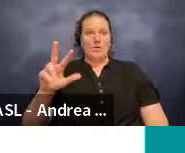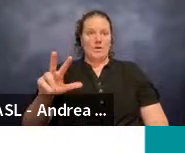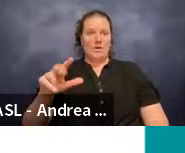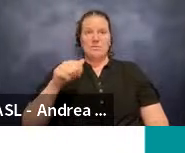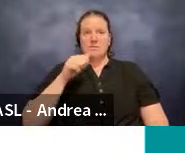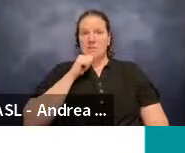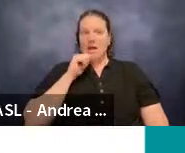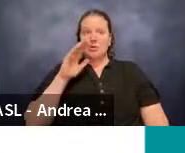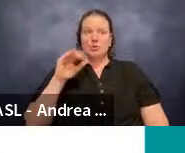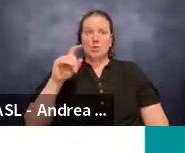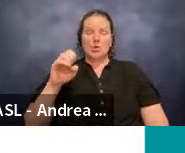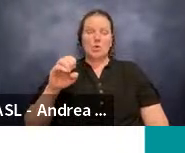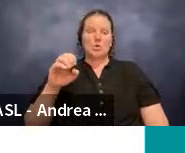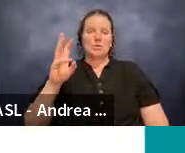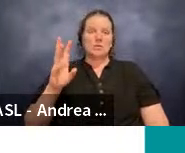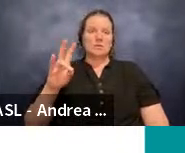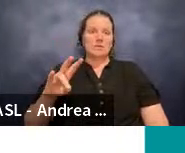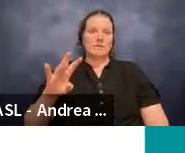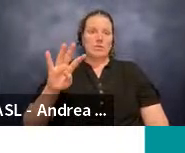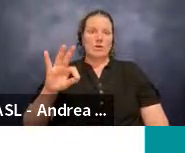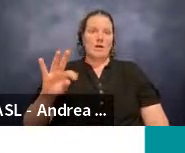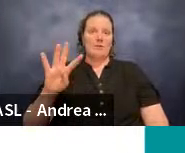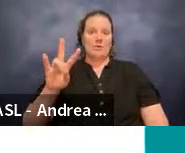993-5459-6043 and passcode number